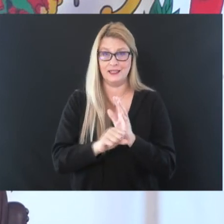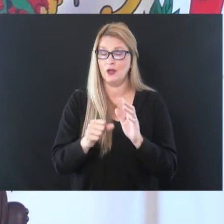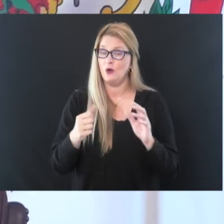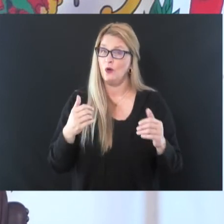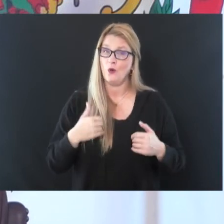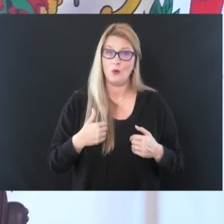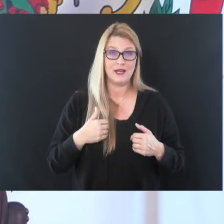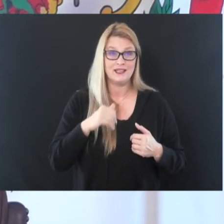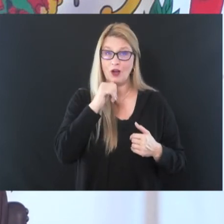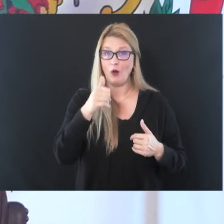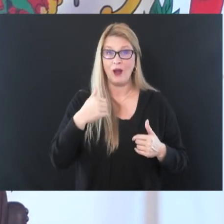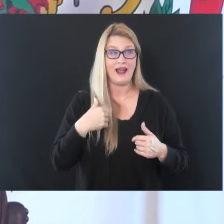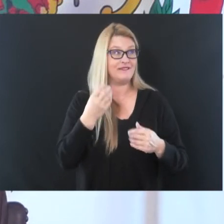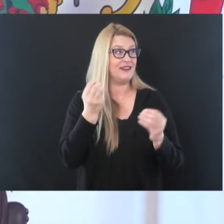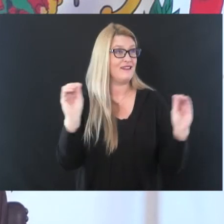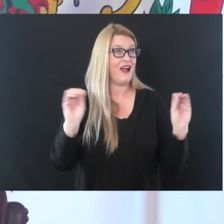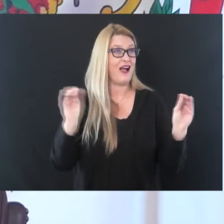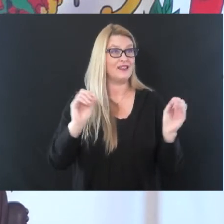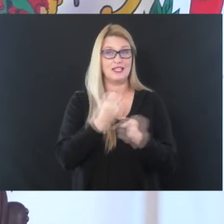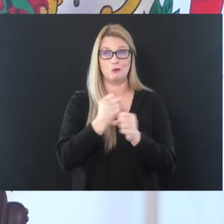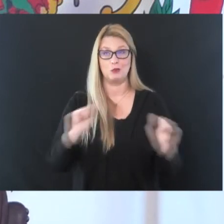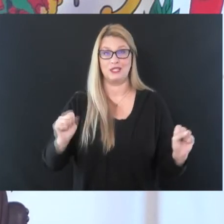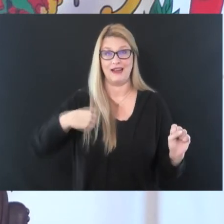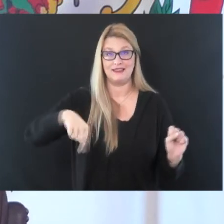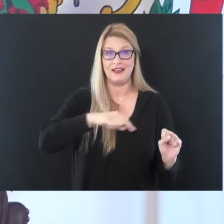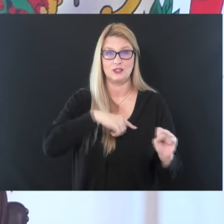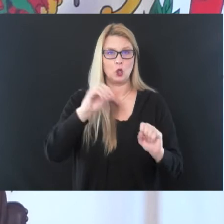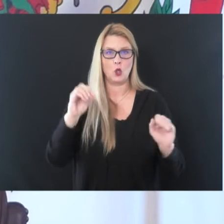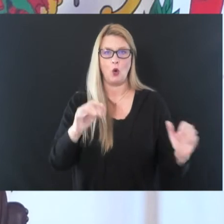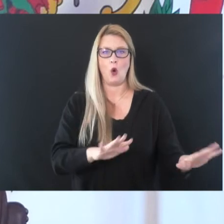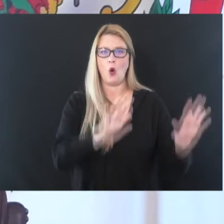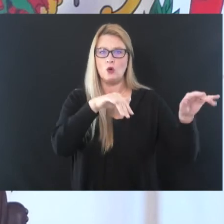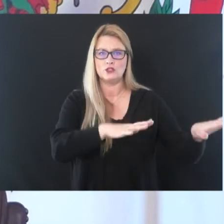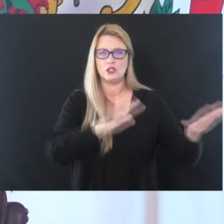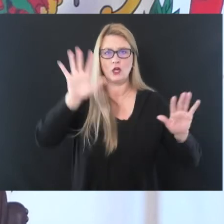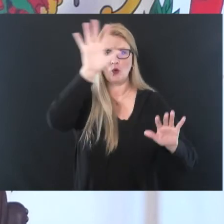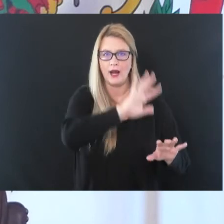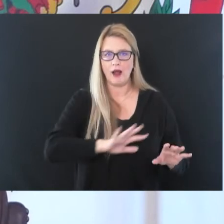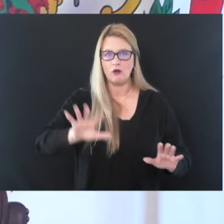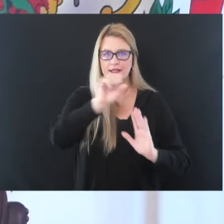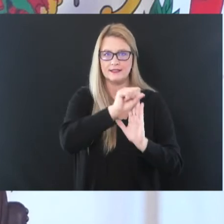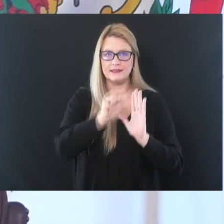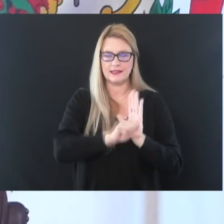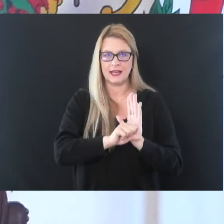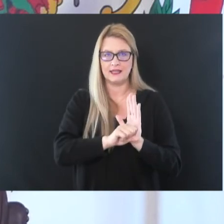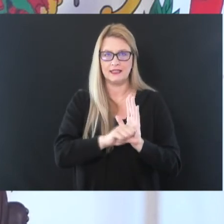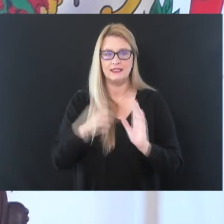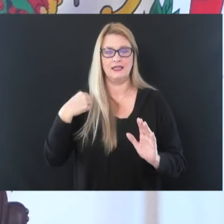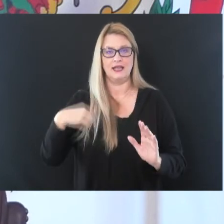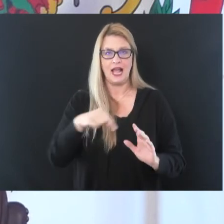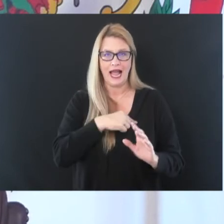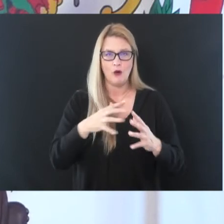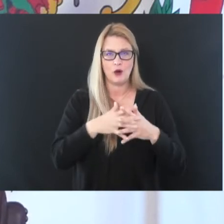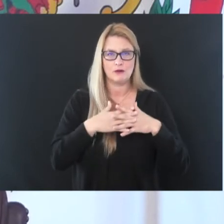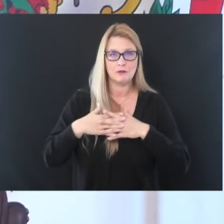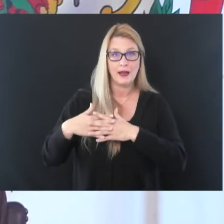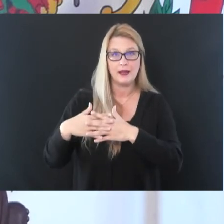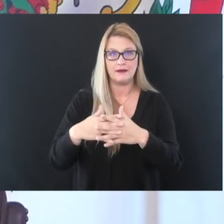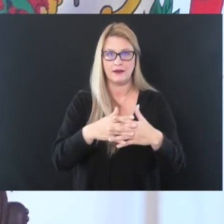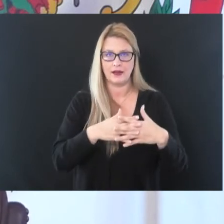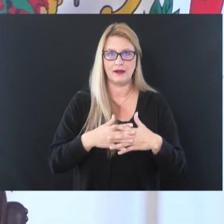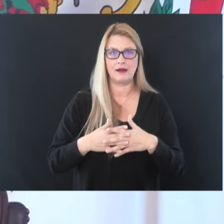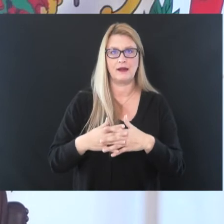have an ocean that's protecting us. In this situation right here, our nation has an assault